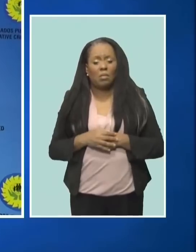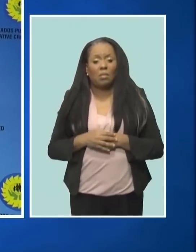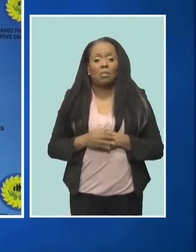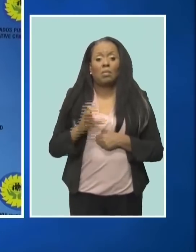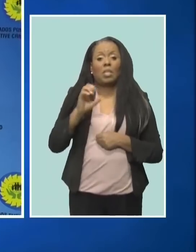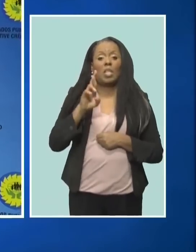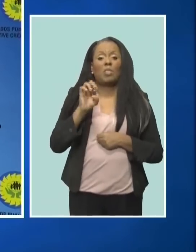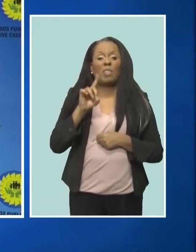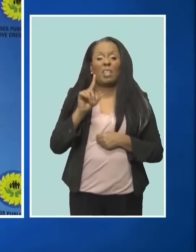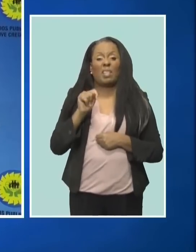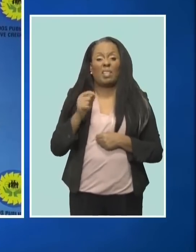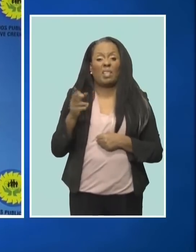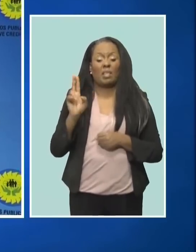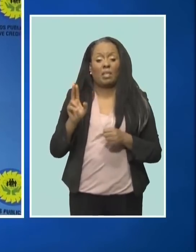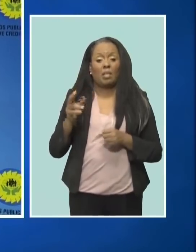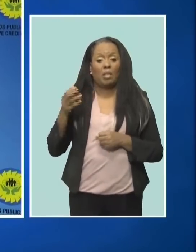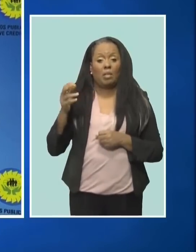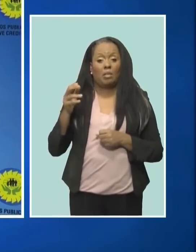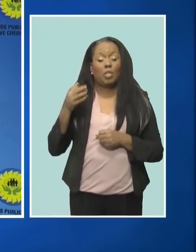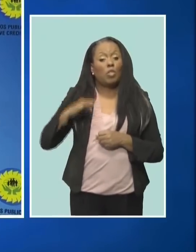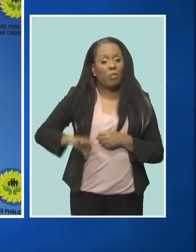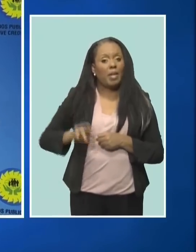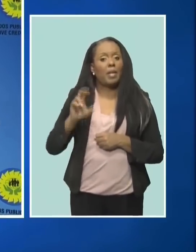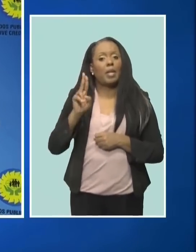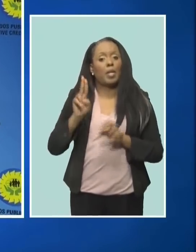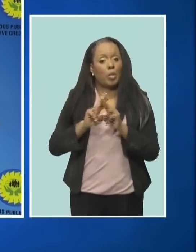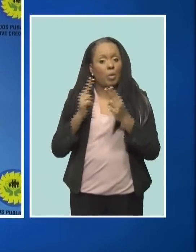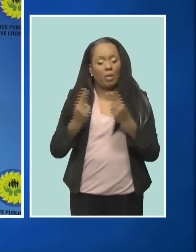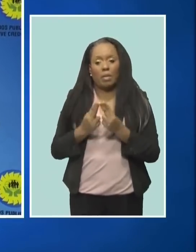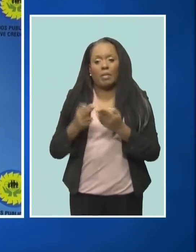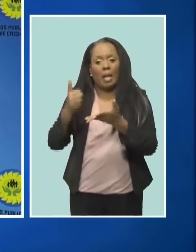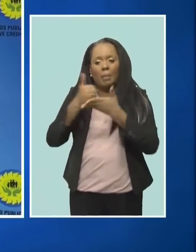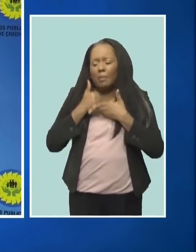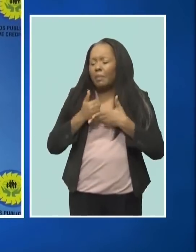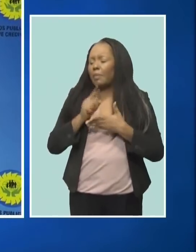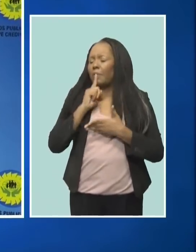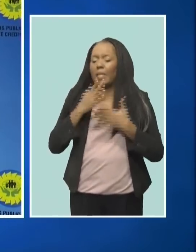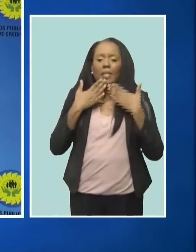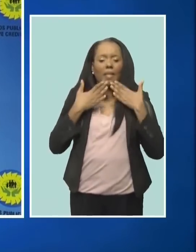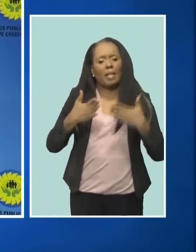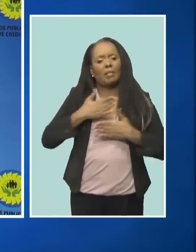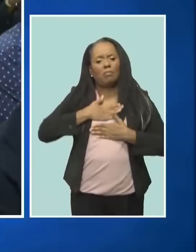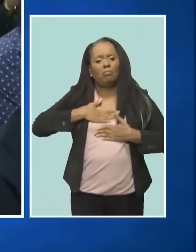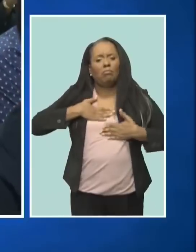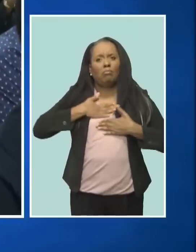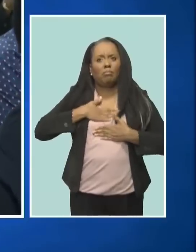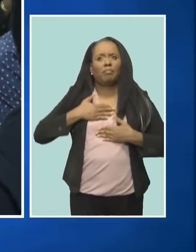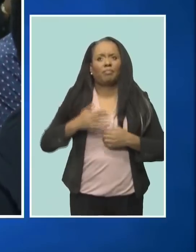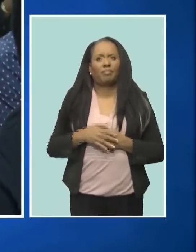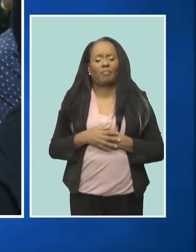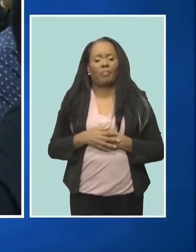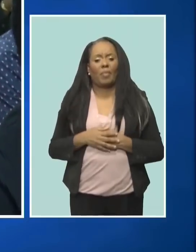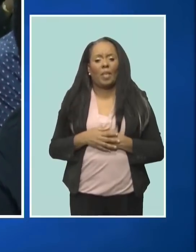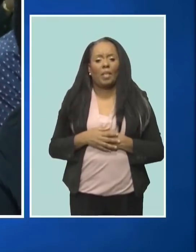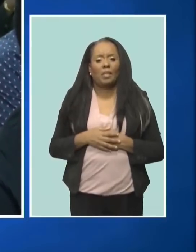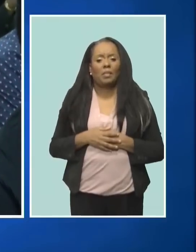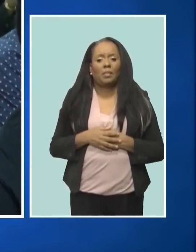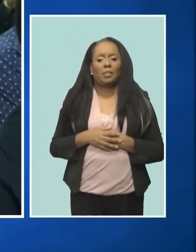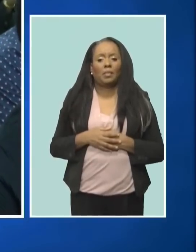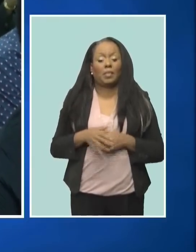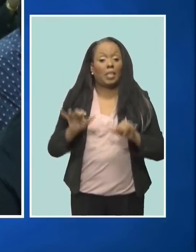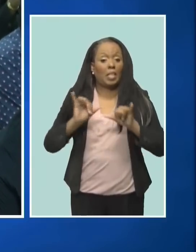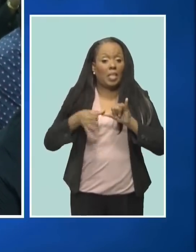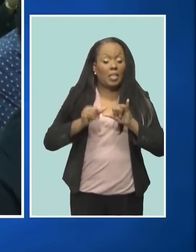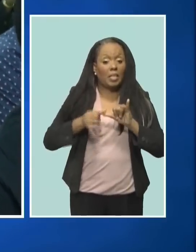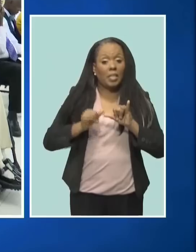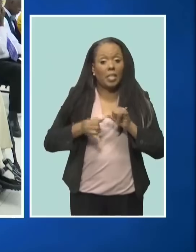to do this to me right now, I am very, very thankful for it. I appreciate it a lot. Electrical engineering electronics student Laura